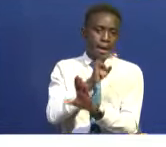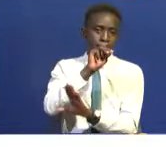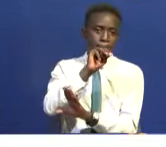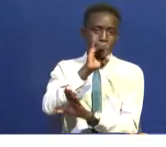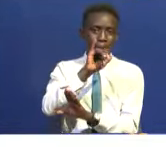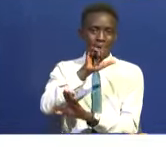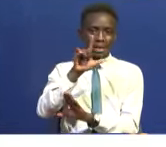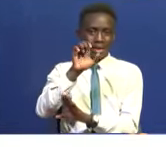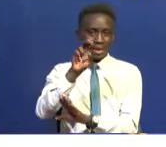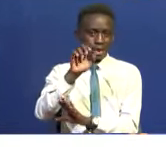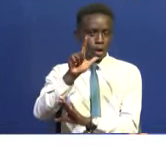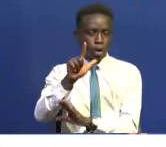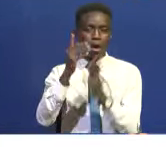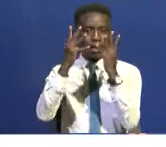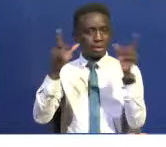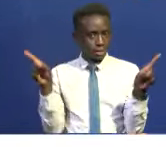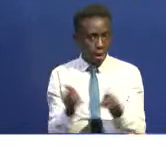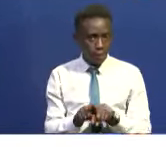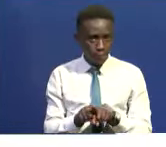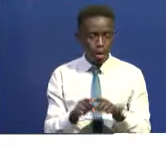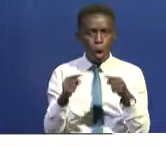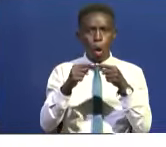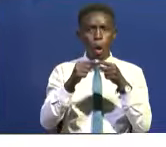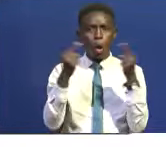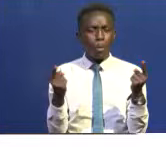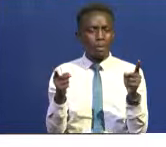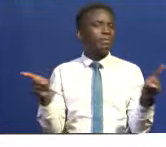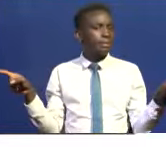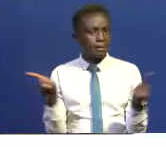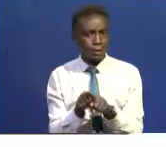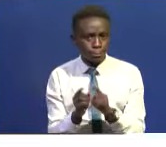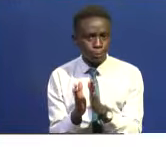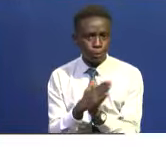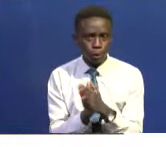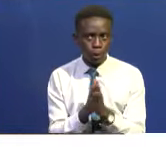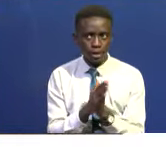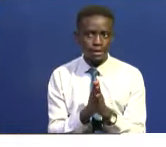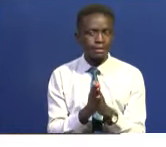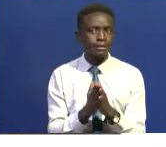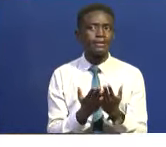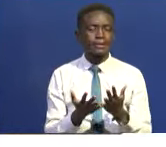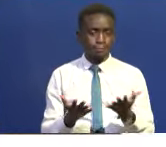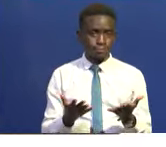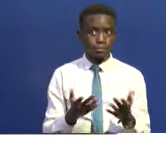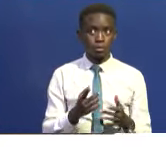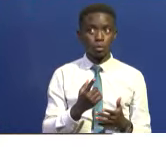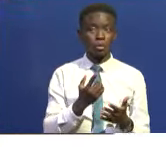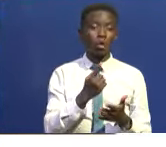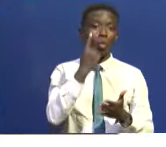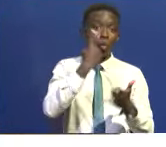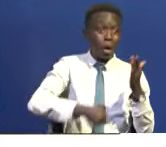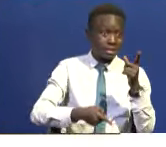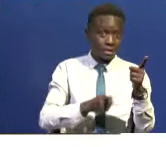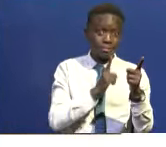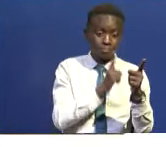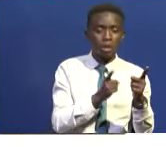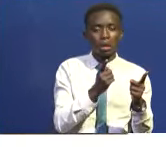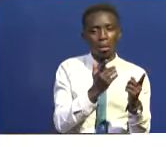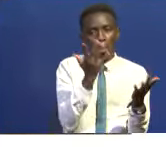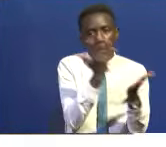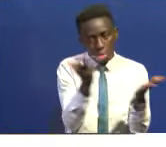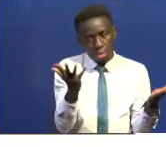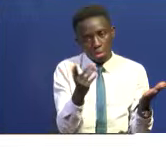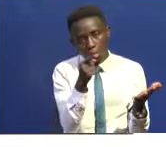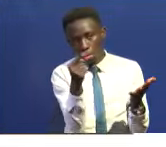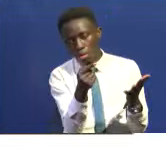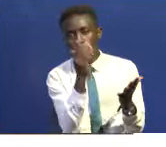is saying, is what the international community is saying. What the church said, if there are things that are true, we need to work on them. If there are things that are